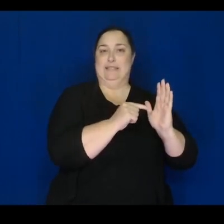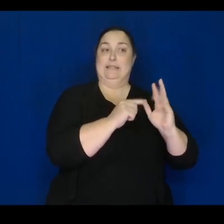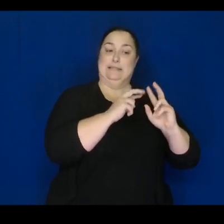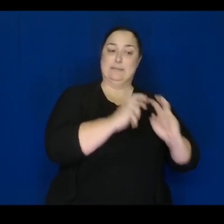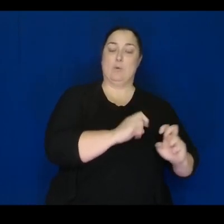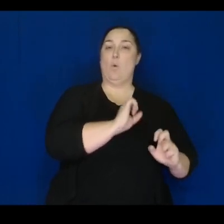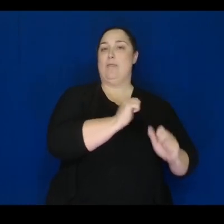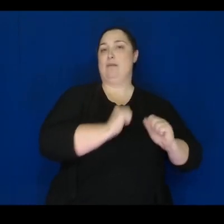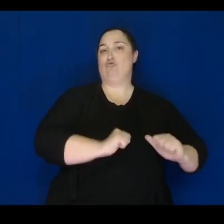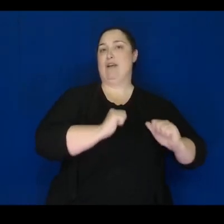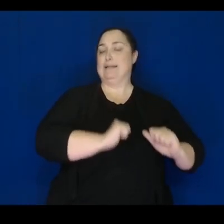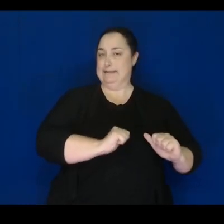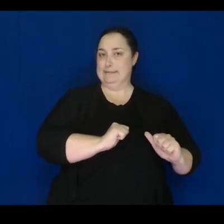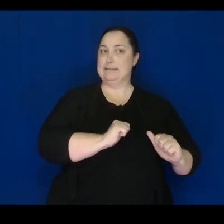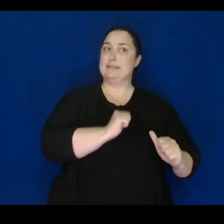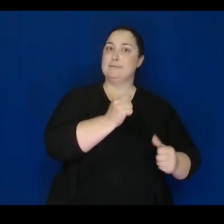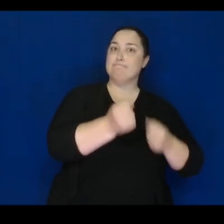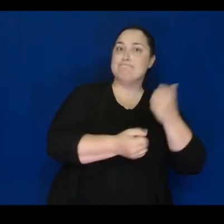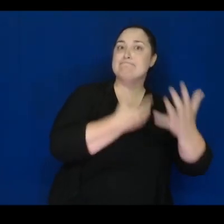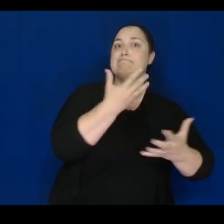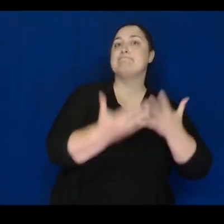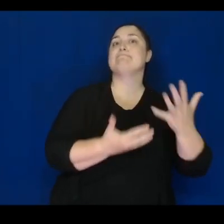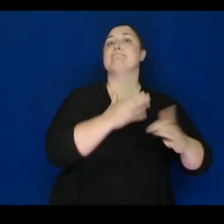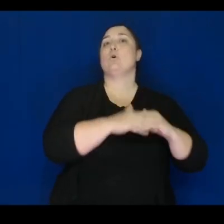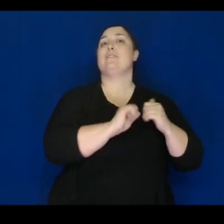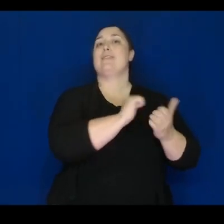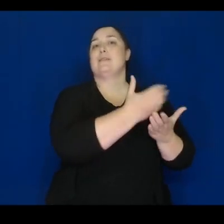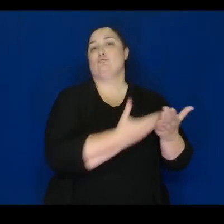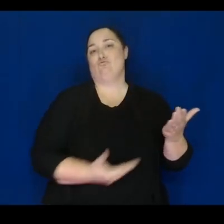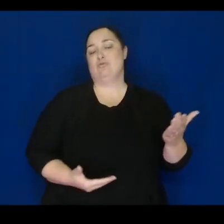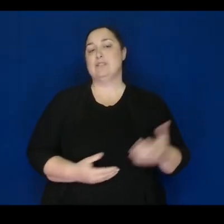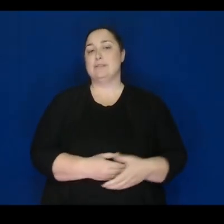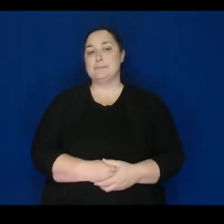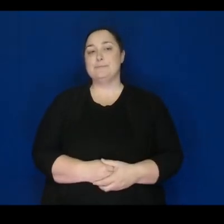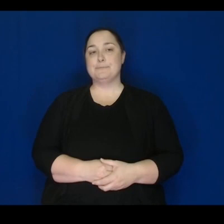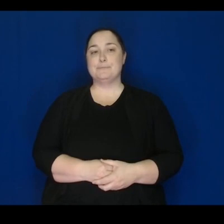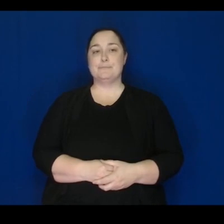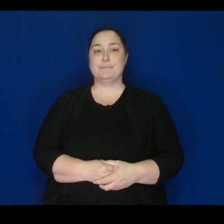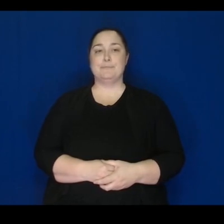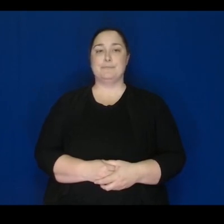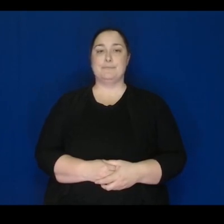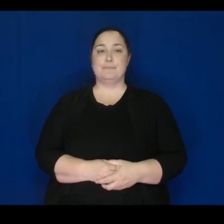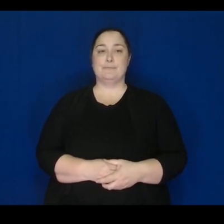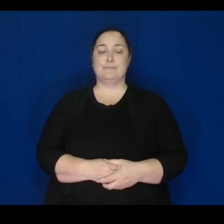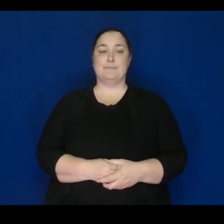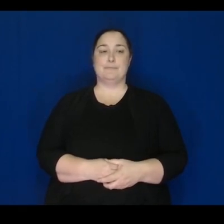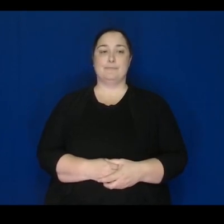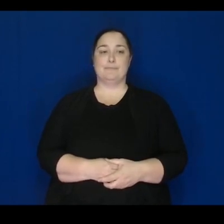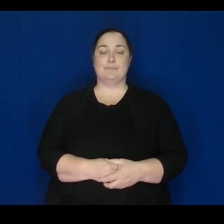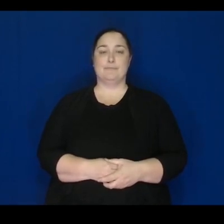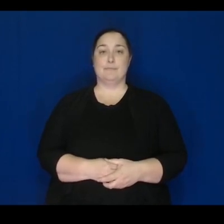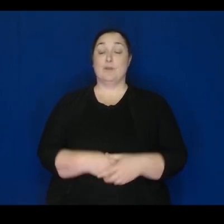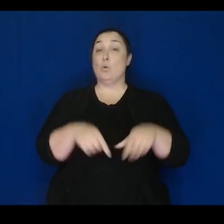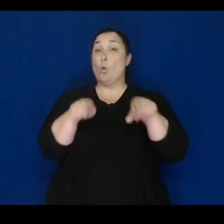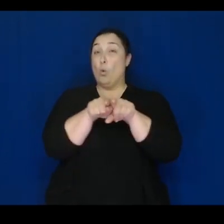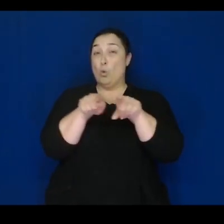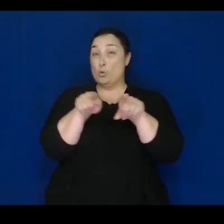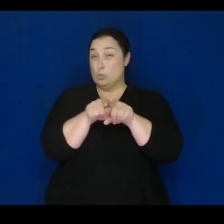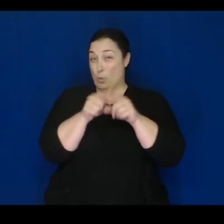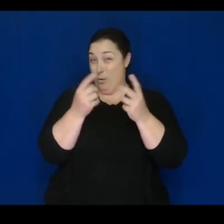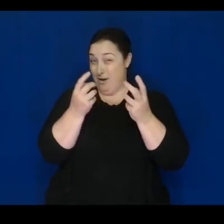little bit more deeper and hear more about their stories. So what we also have in